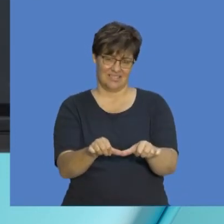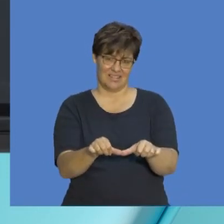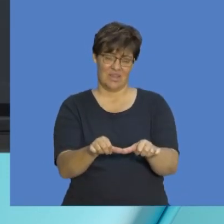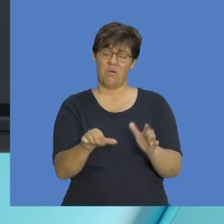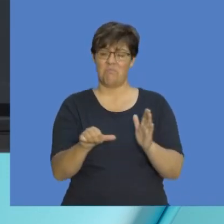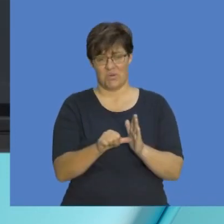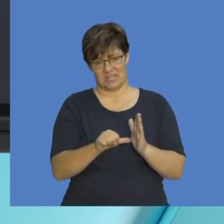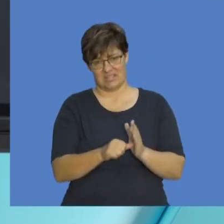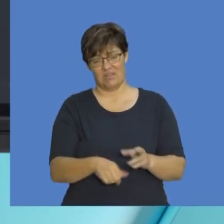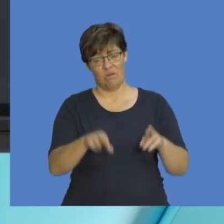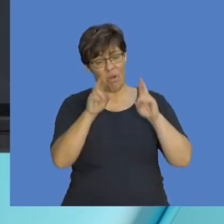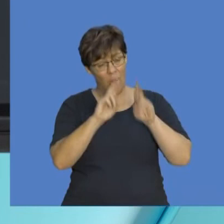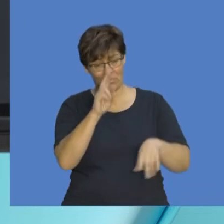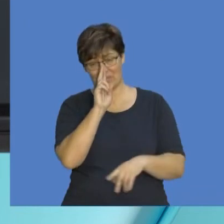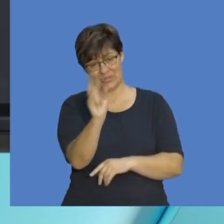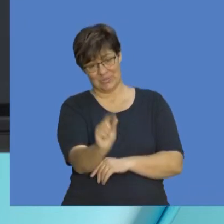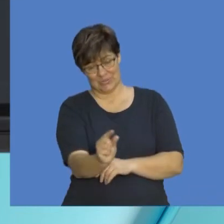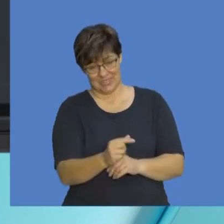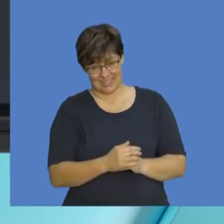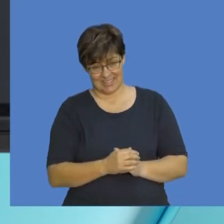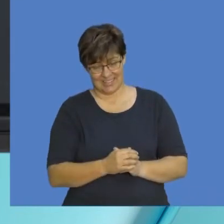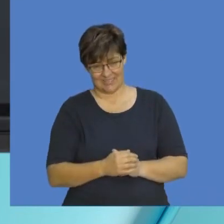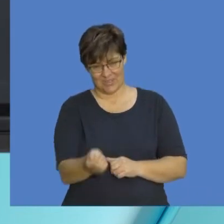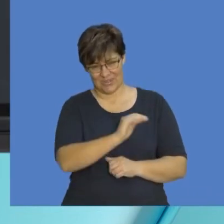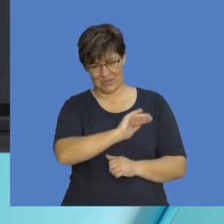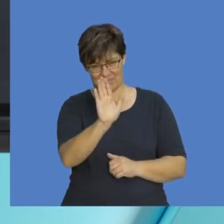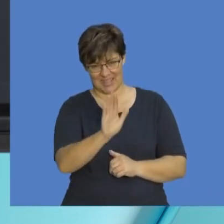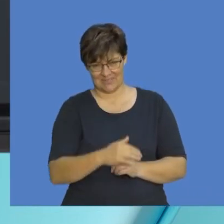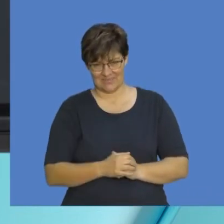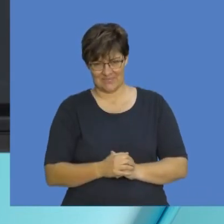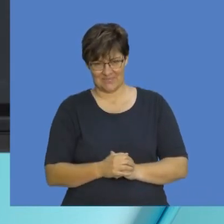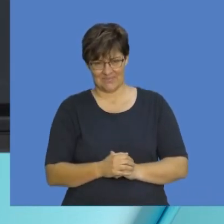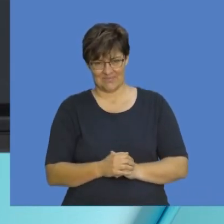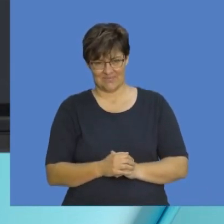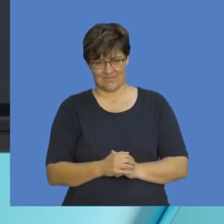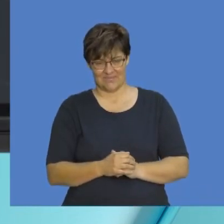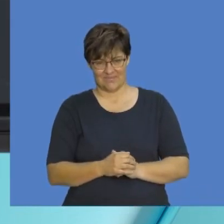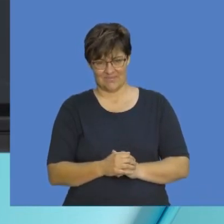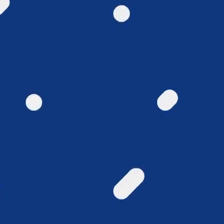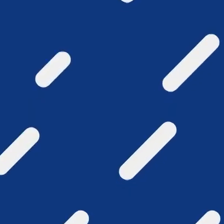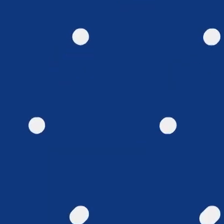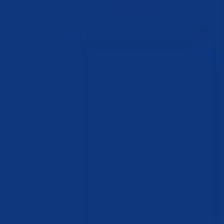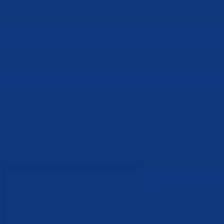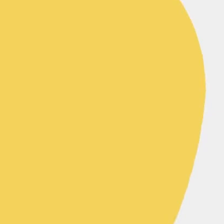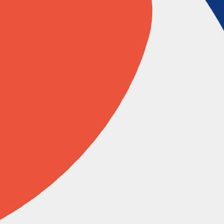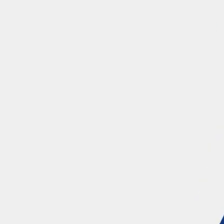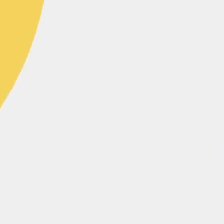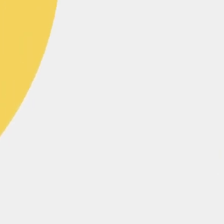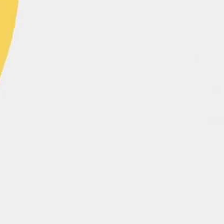is the most important. And I hope to see you soon. Goodbye.